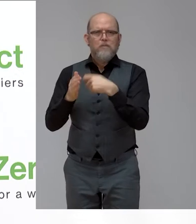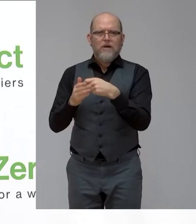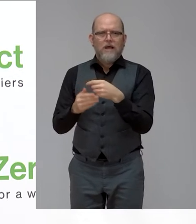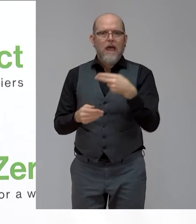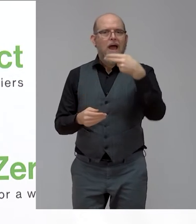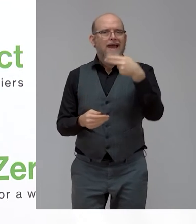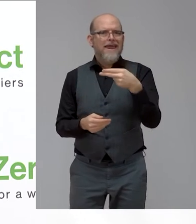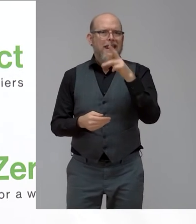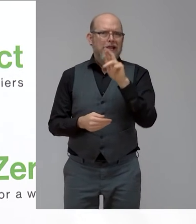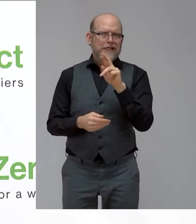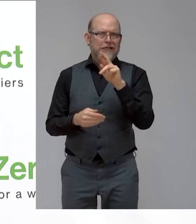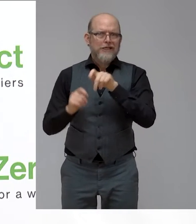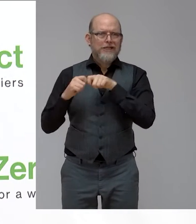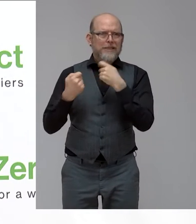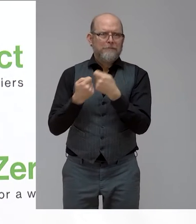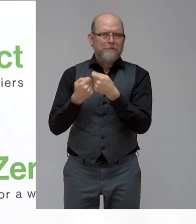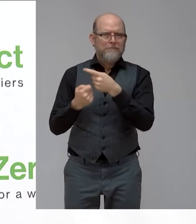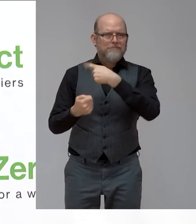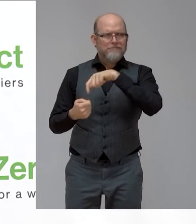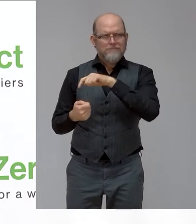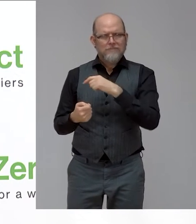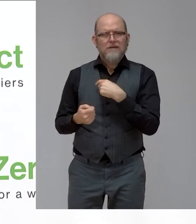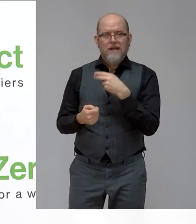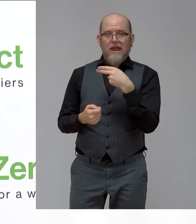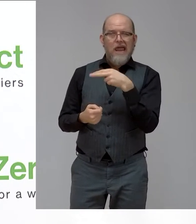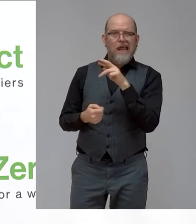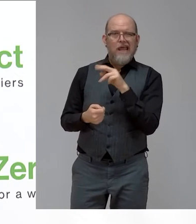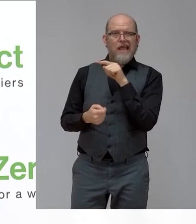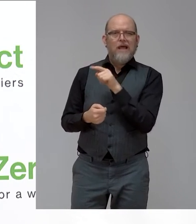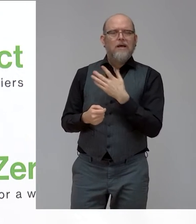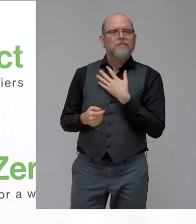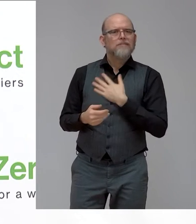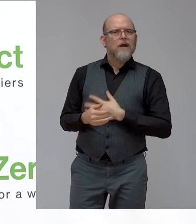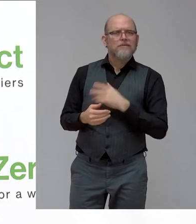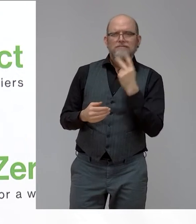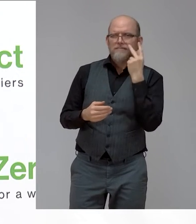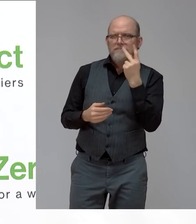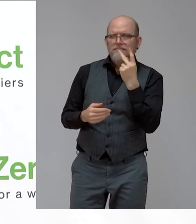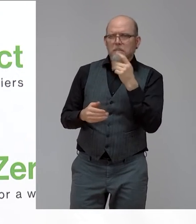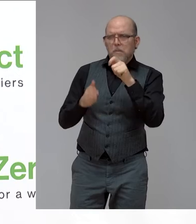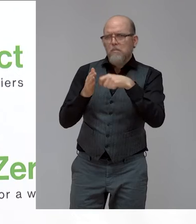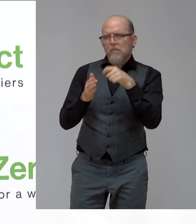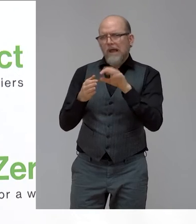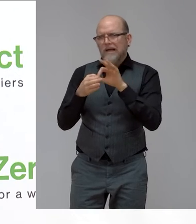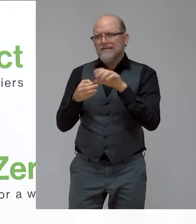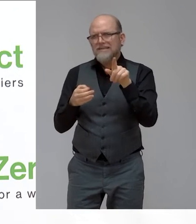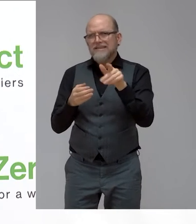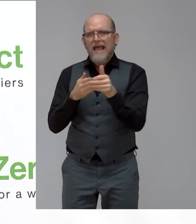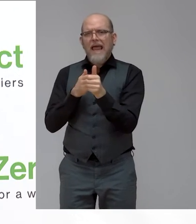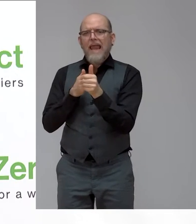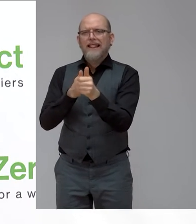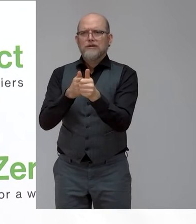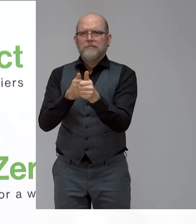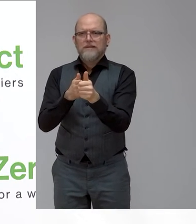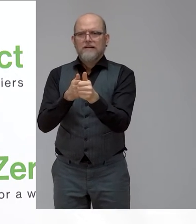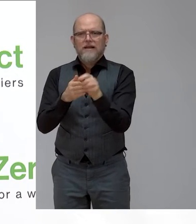the bank. We are looking to embed the concept of allyship into the organization as part of our diversity and